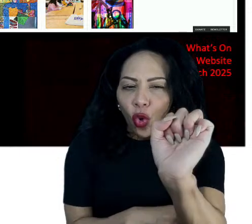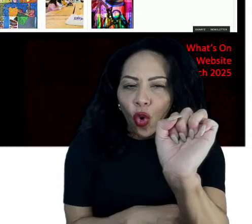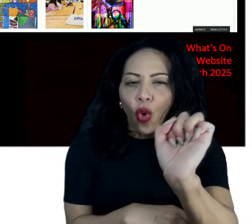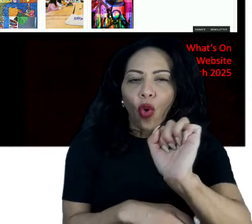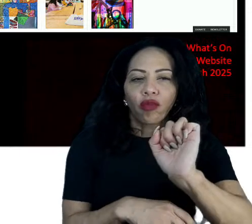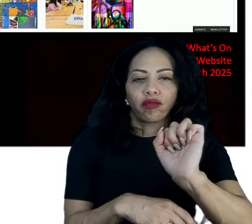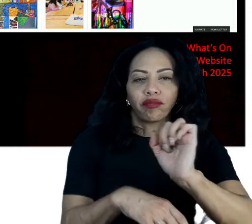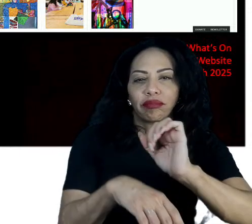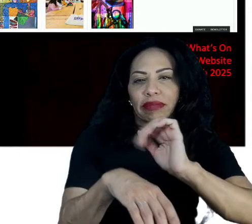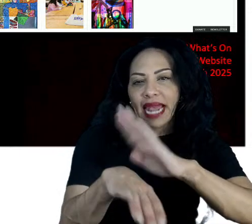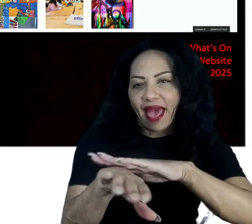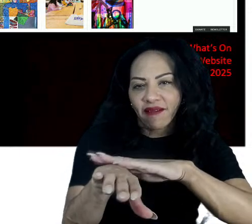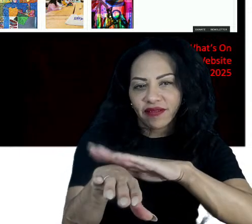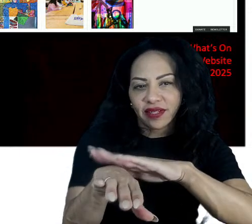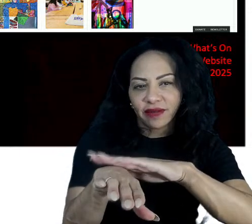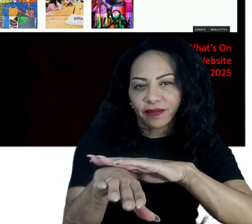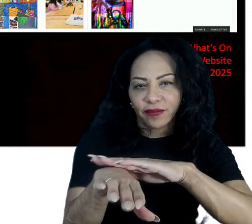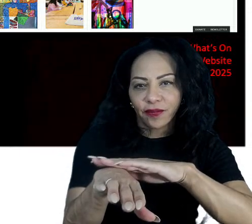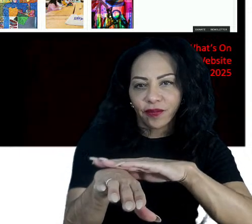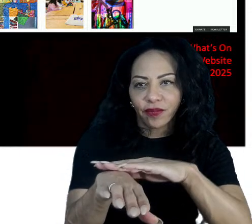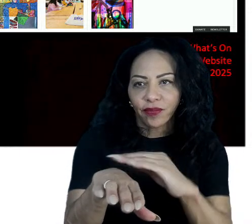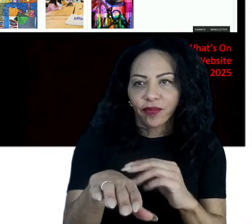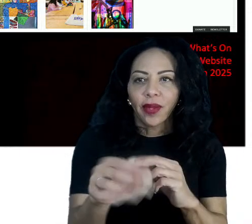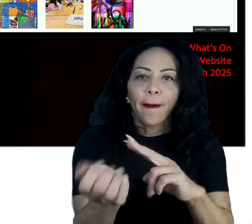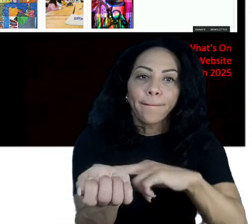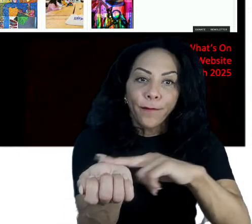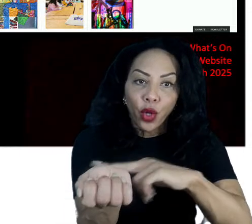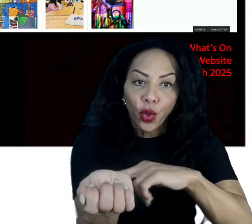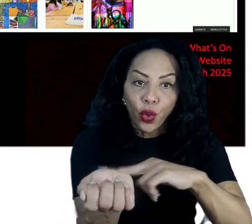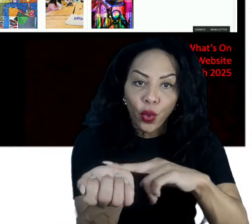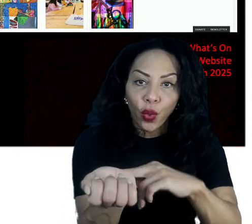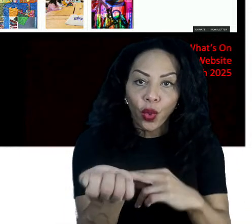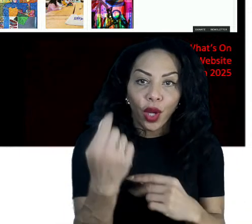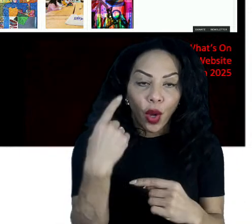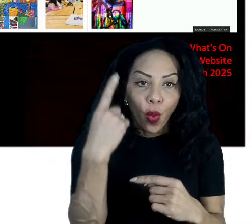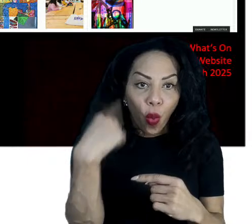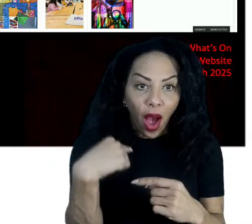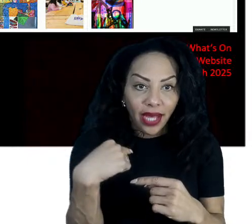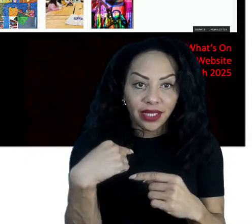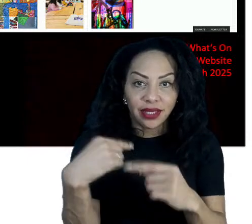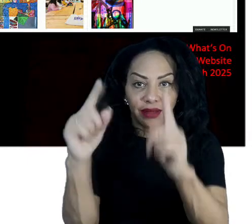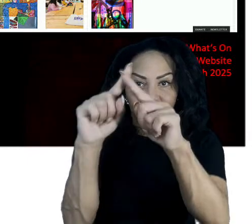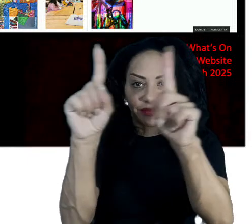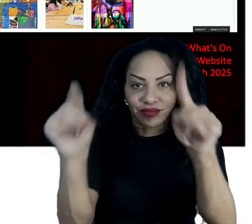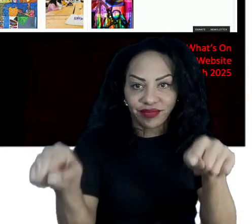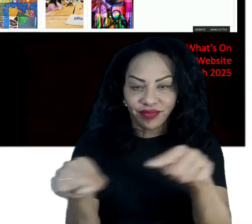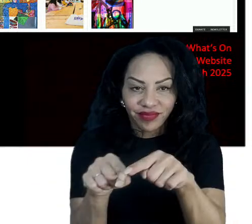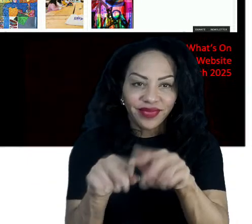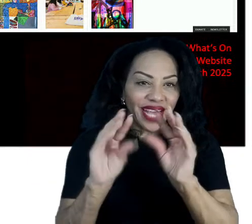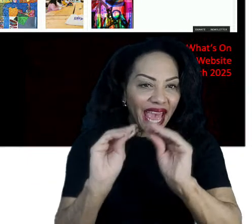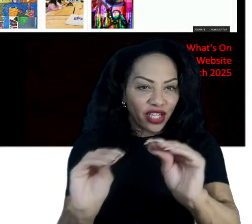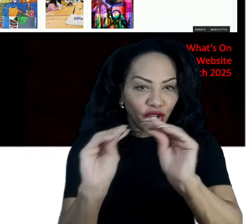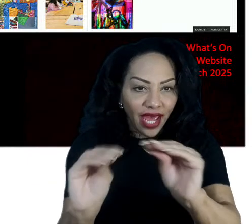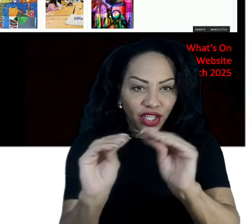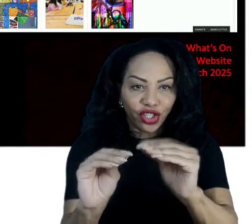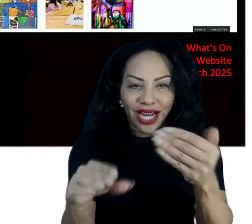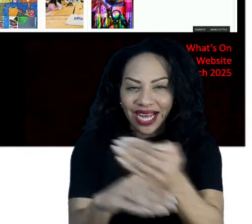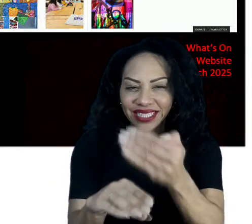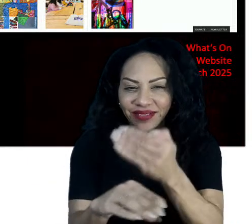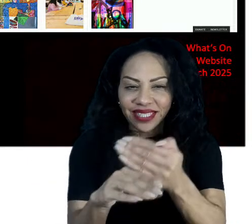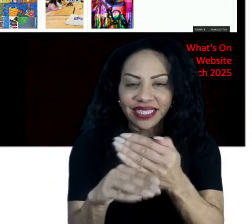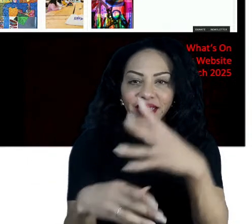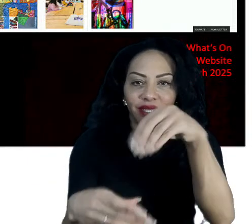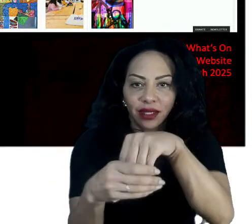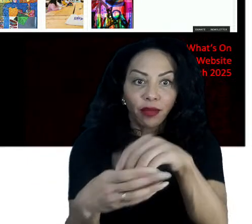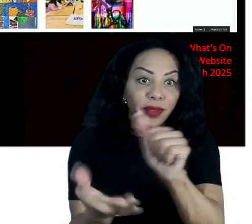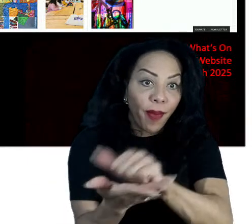and white image is an education and activities supplement that was published by Arnolfini